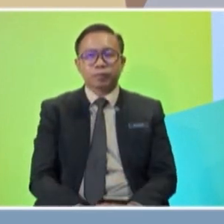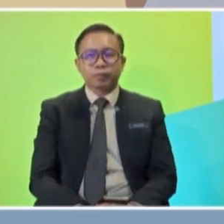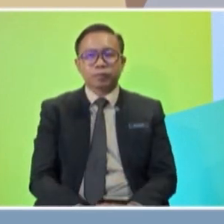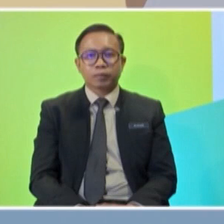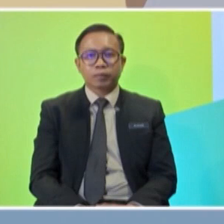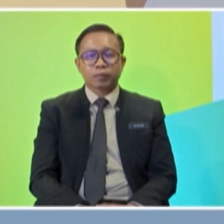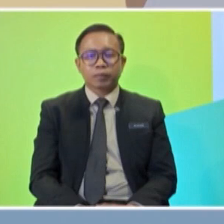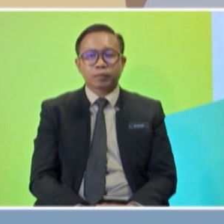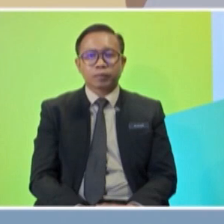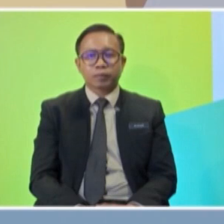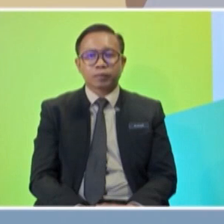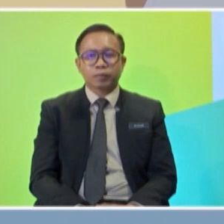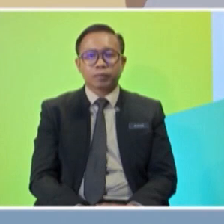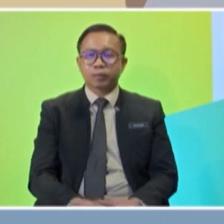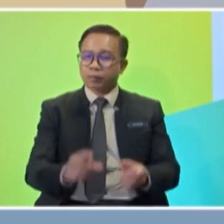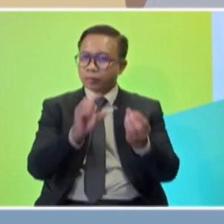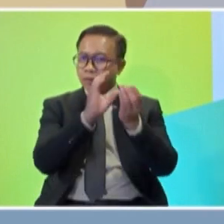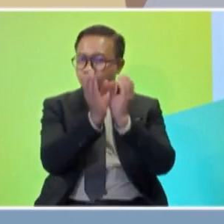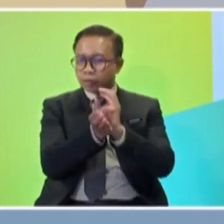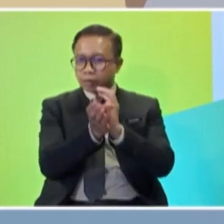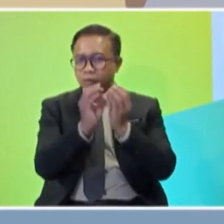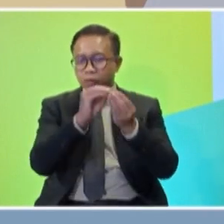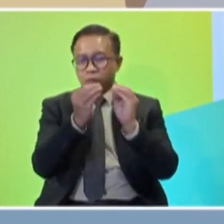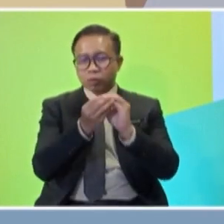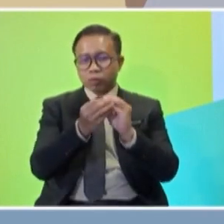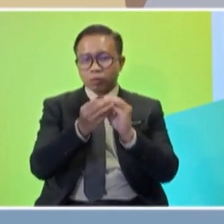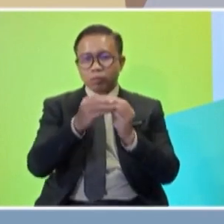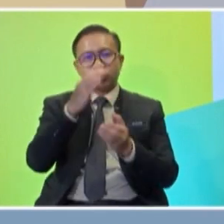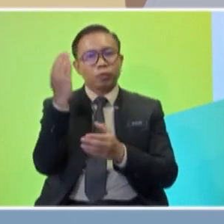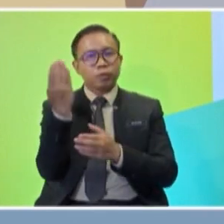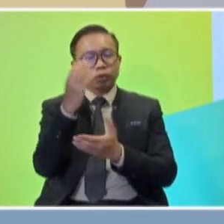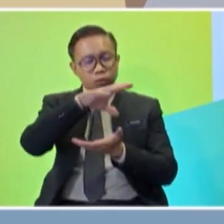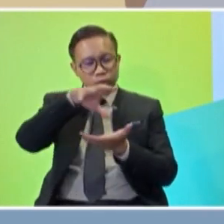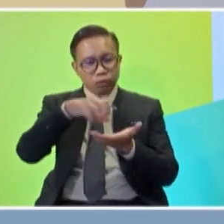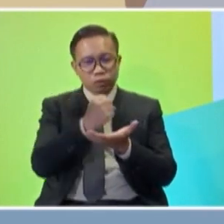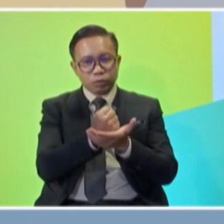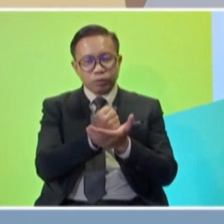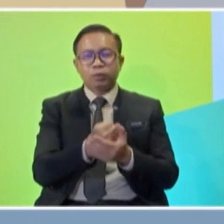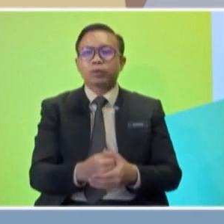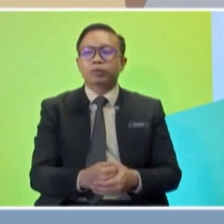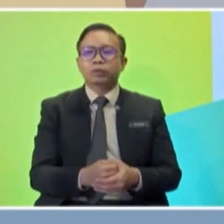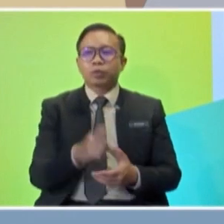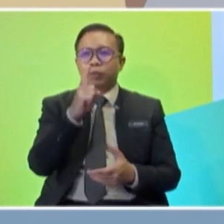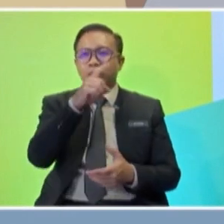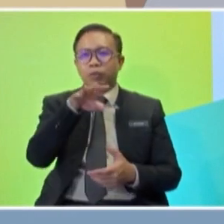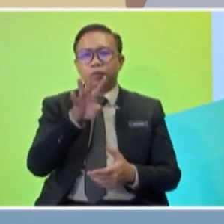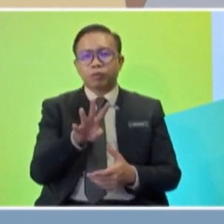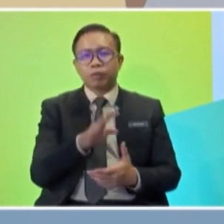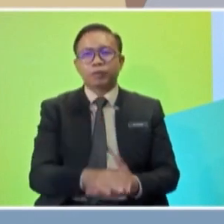And then flip the whole number 4 into 1 over 4. Okay.